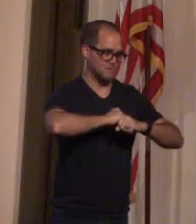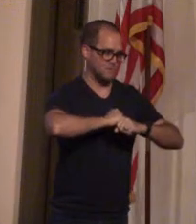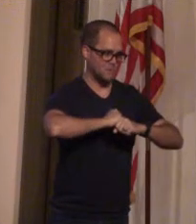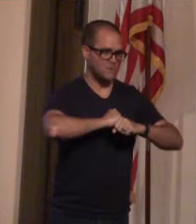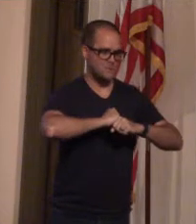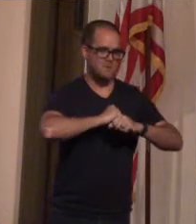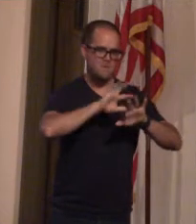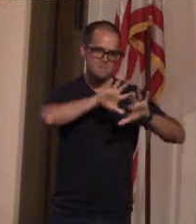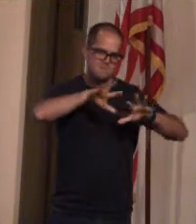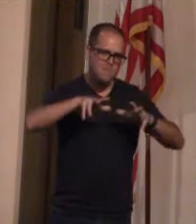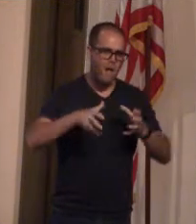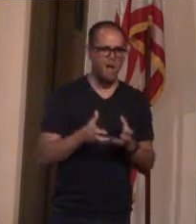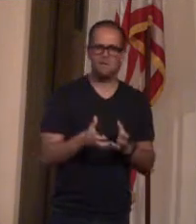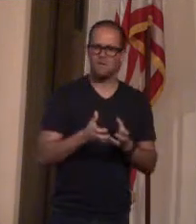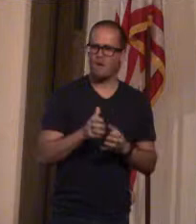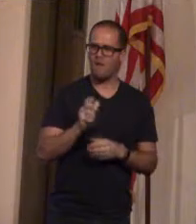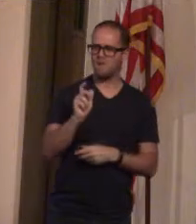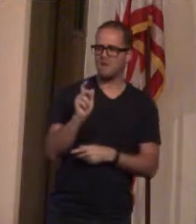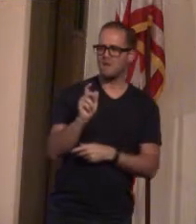often self-absorbed,